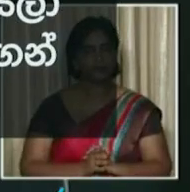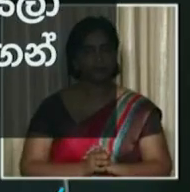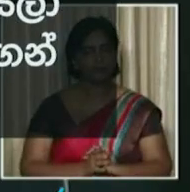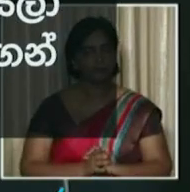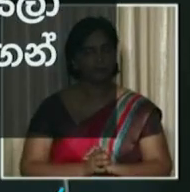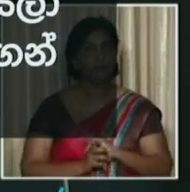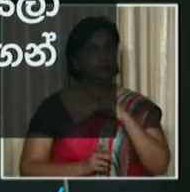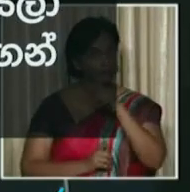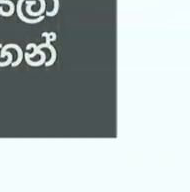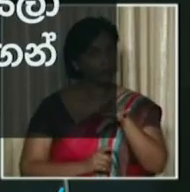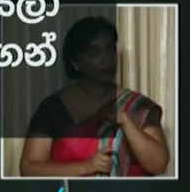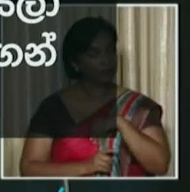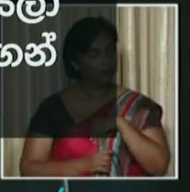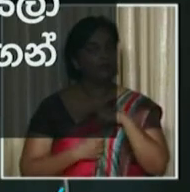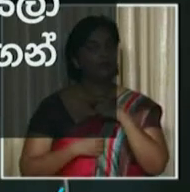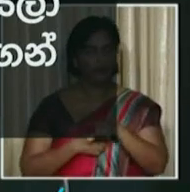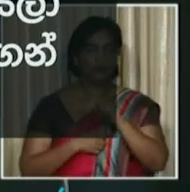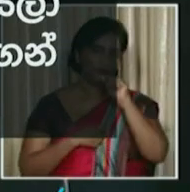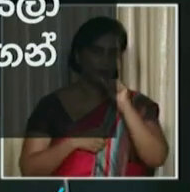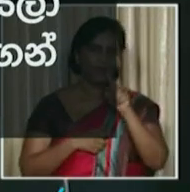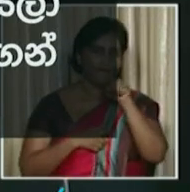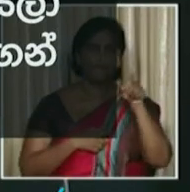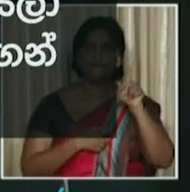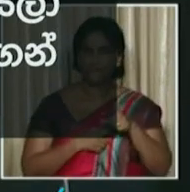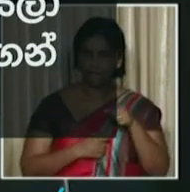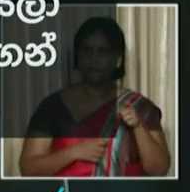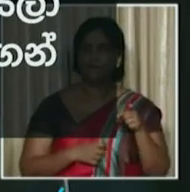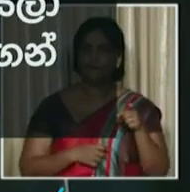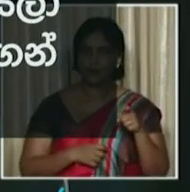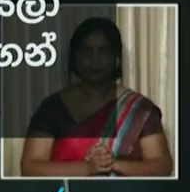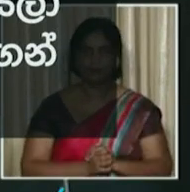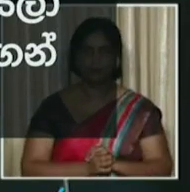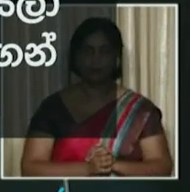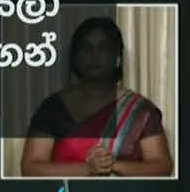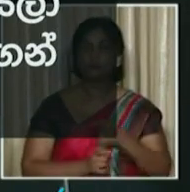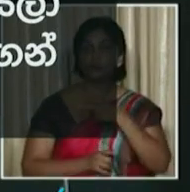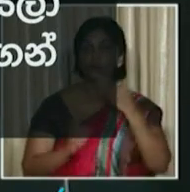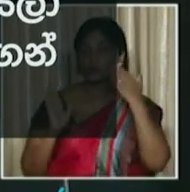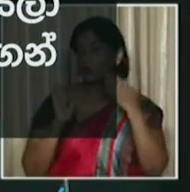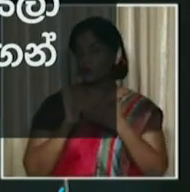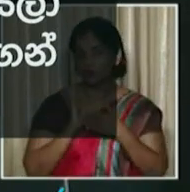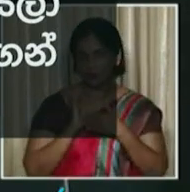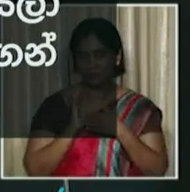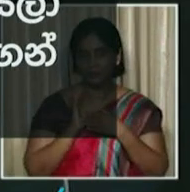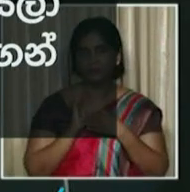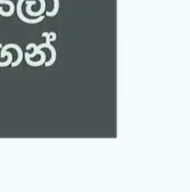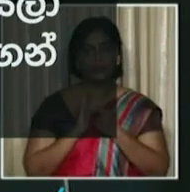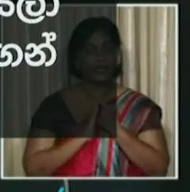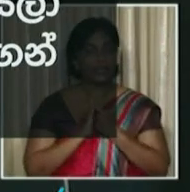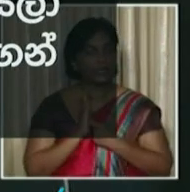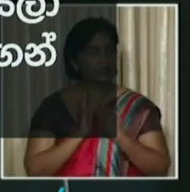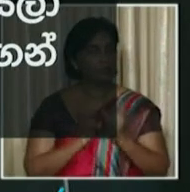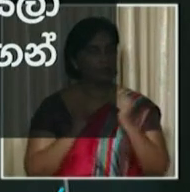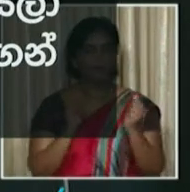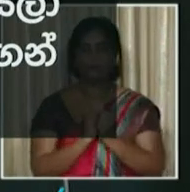a wrong pretext upon which a decision was taken, In fact, Honorable Pavitra Vanyarachchi was